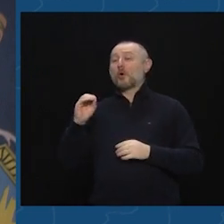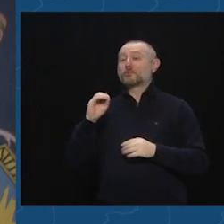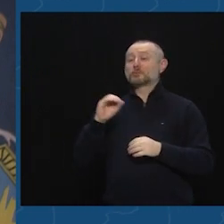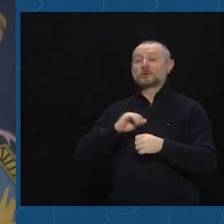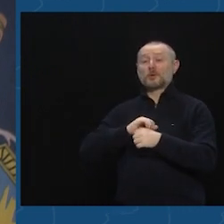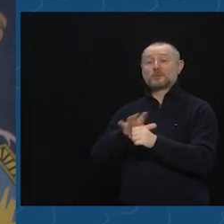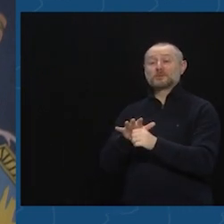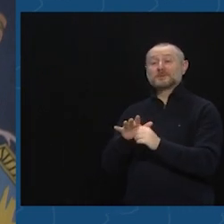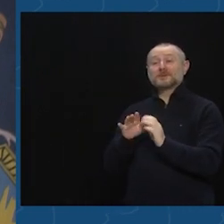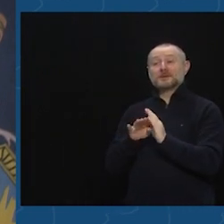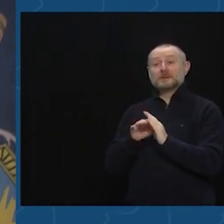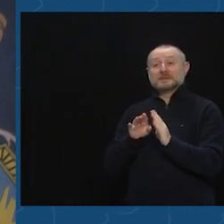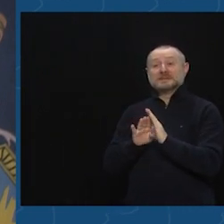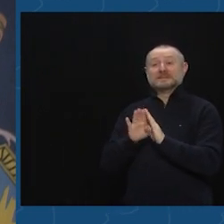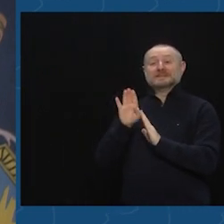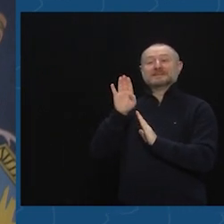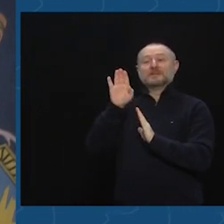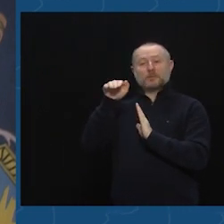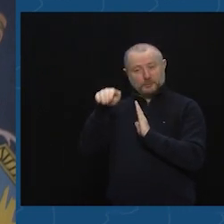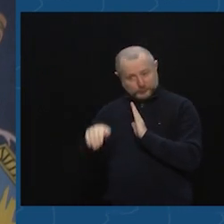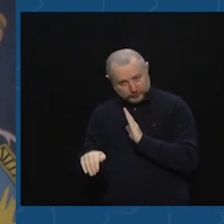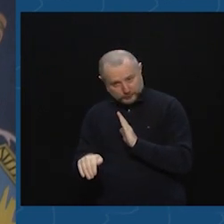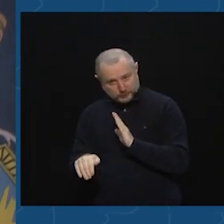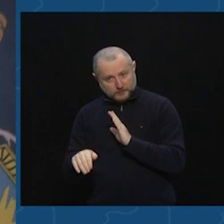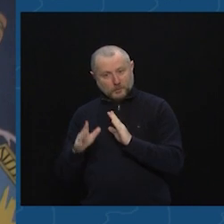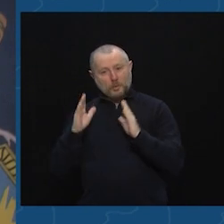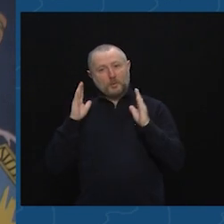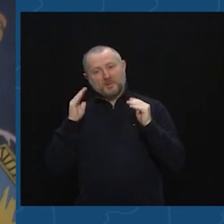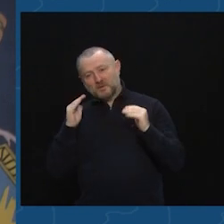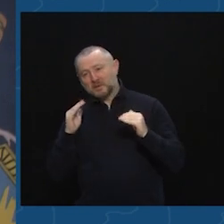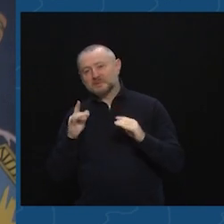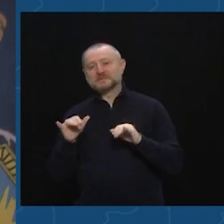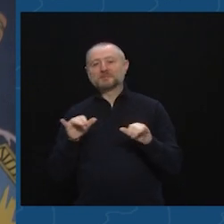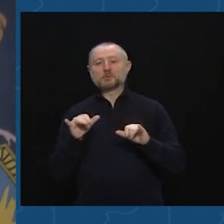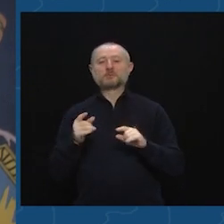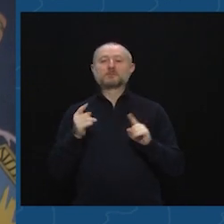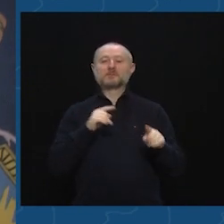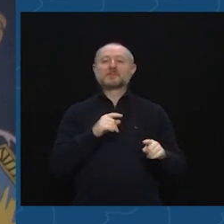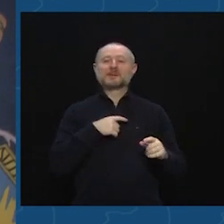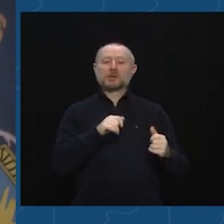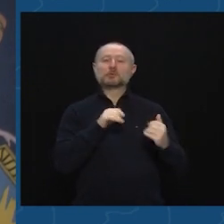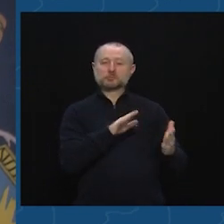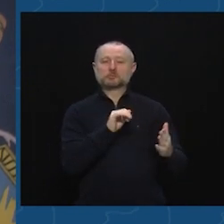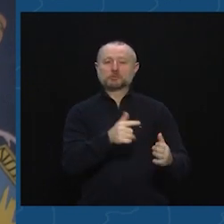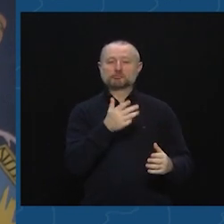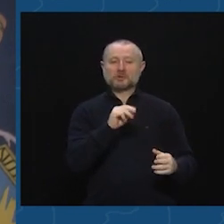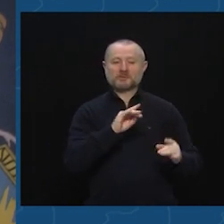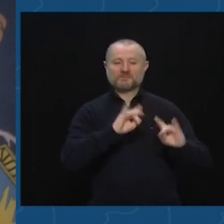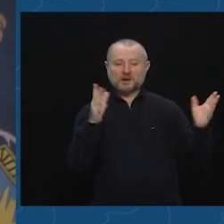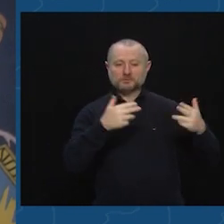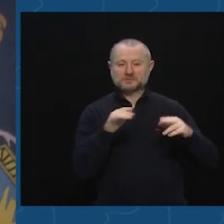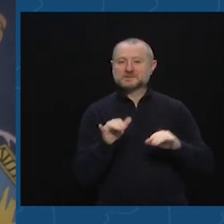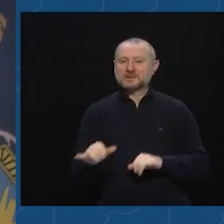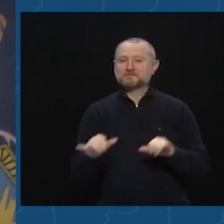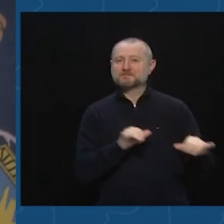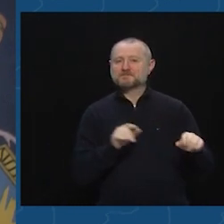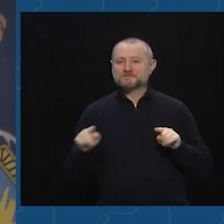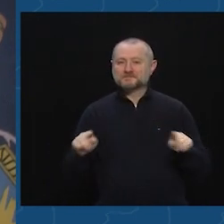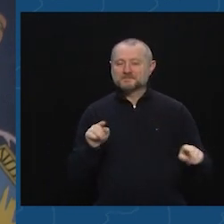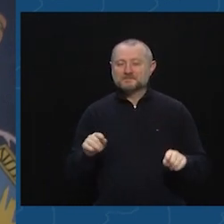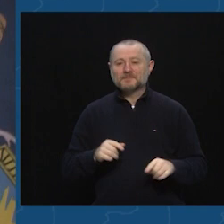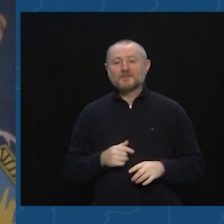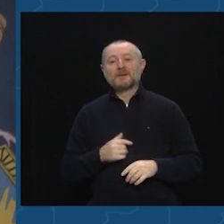then now it's dropping quickly. I believe that we have the capability to address gun violence the same way, and a large part of it comes from stopping